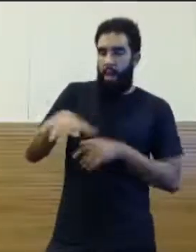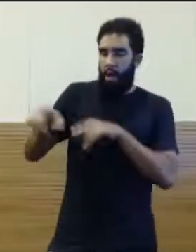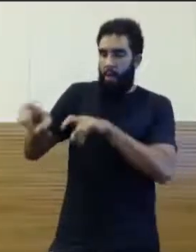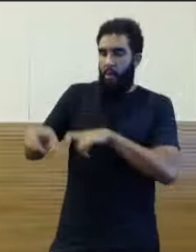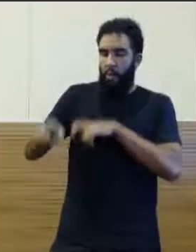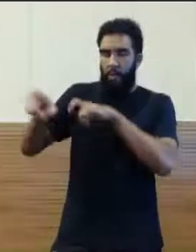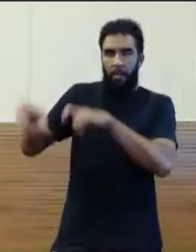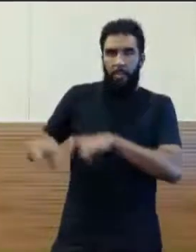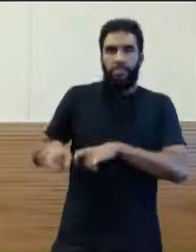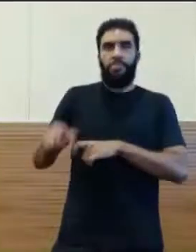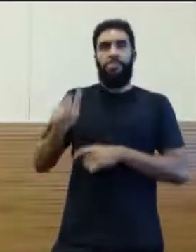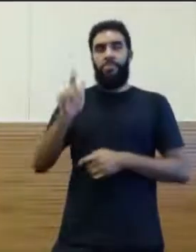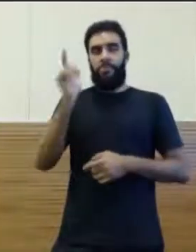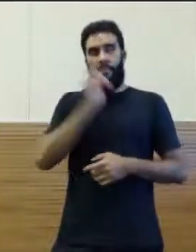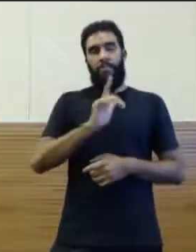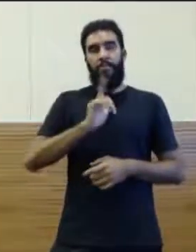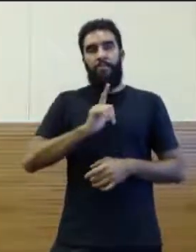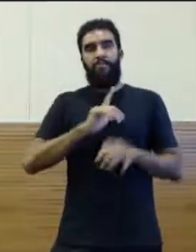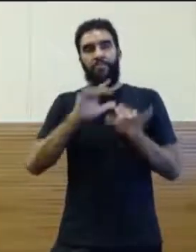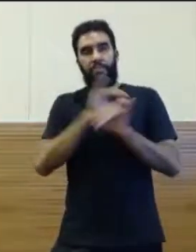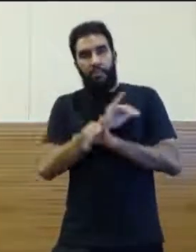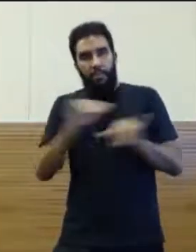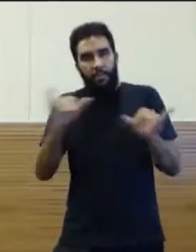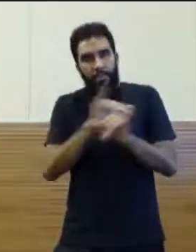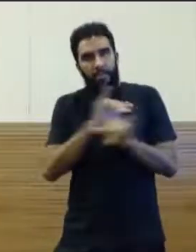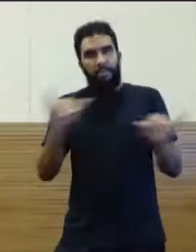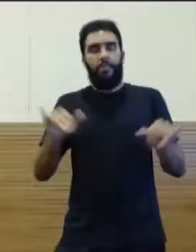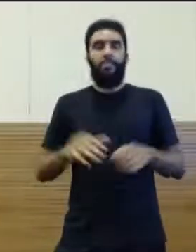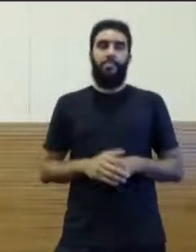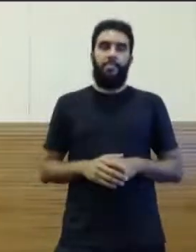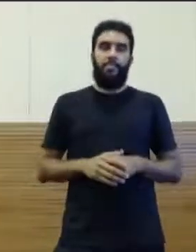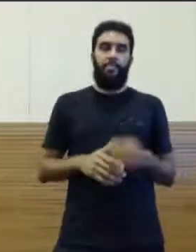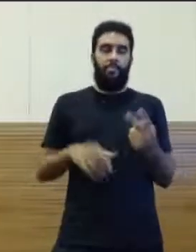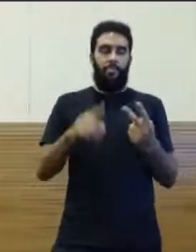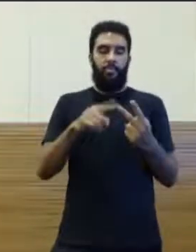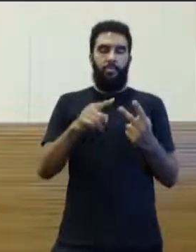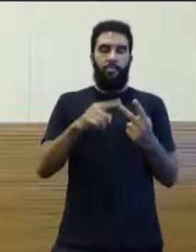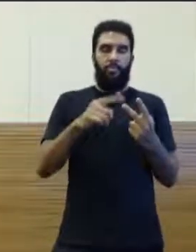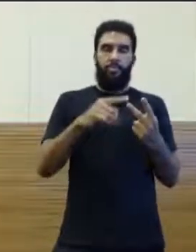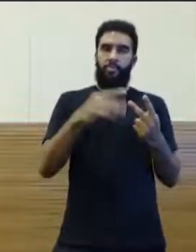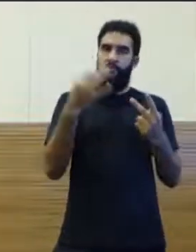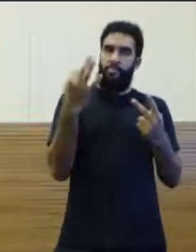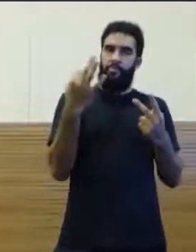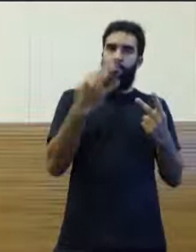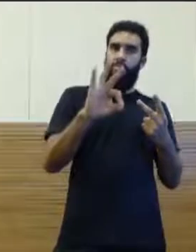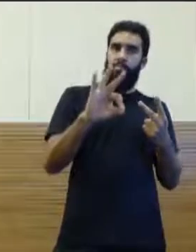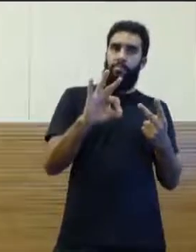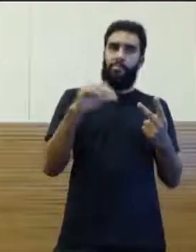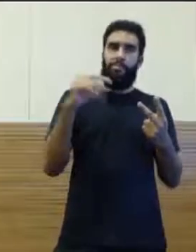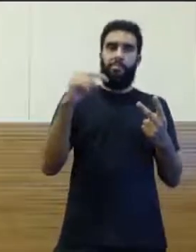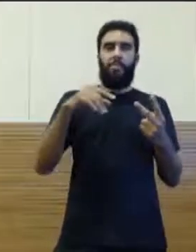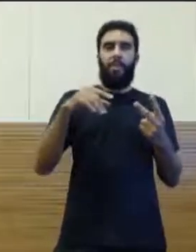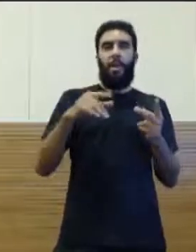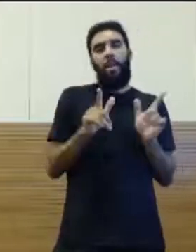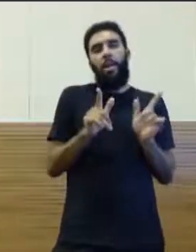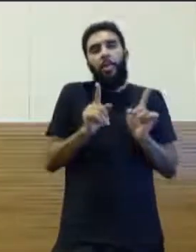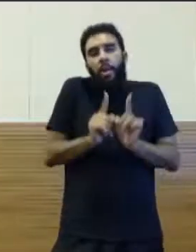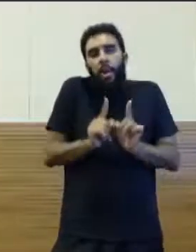so that we might have good information. And the second validation, which